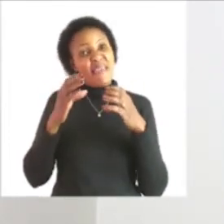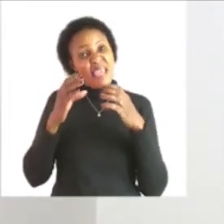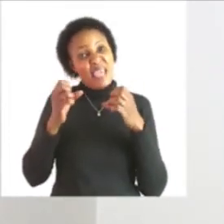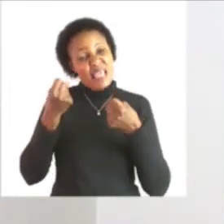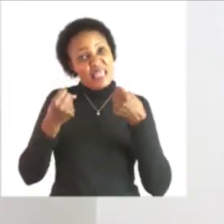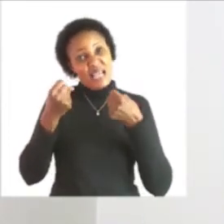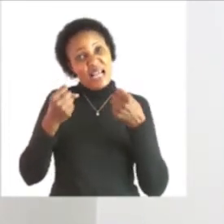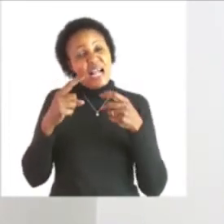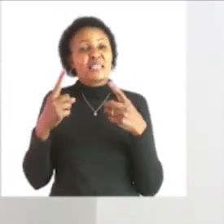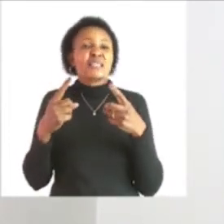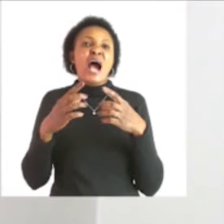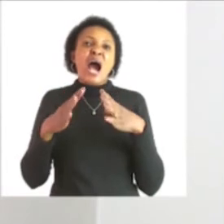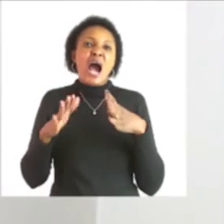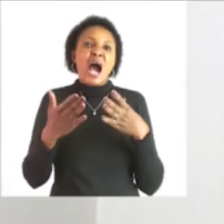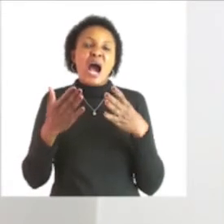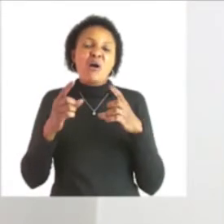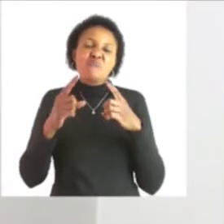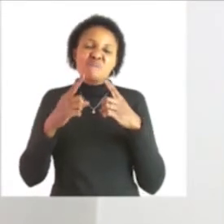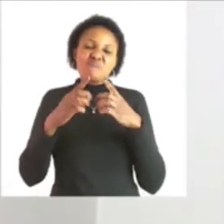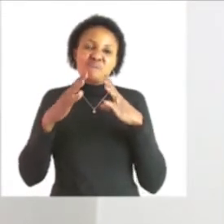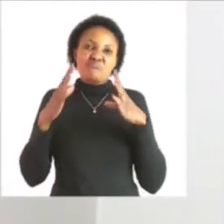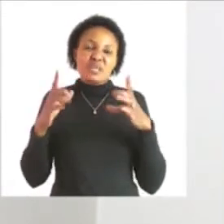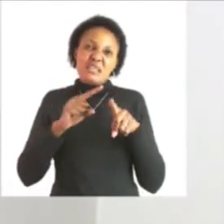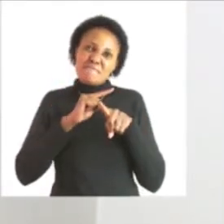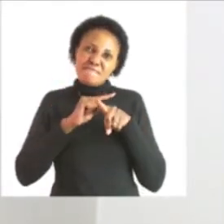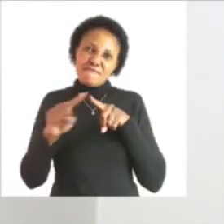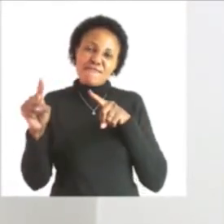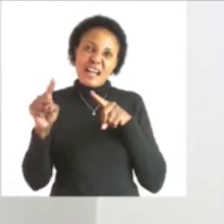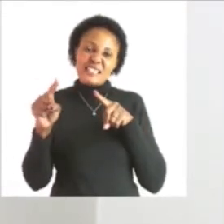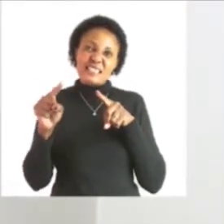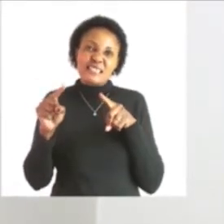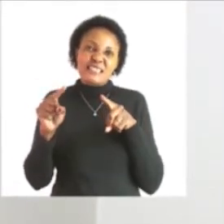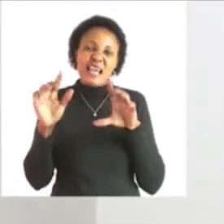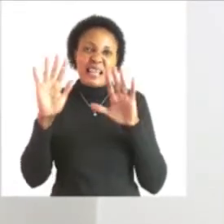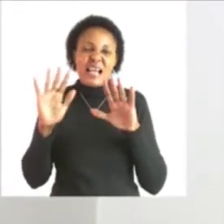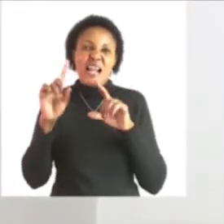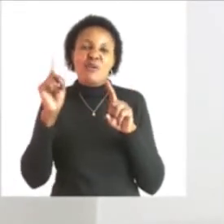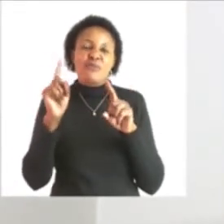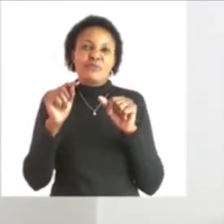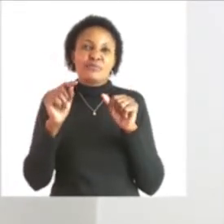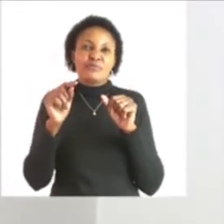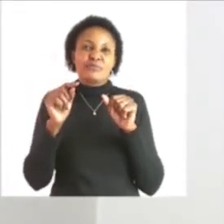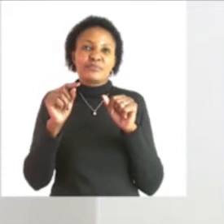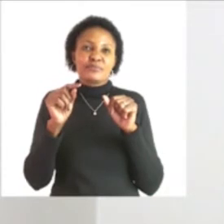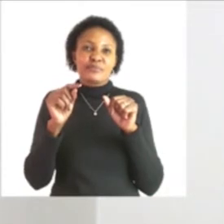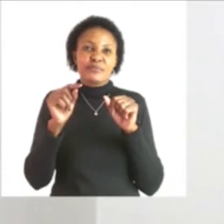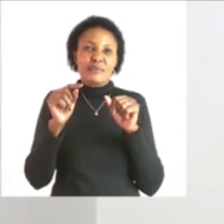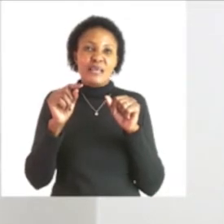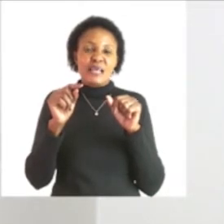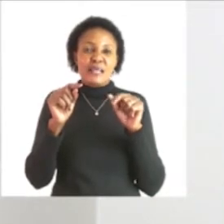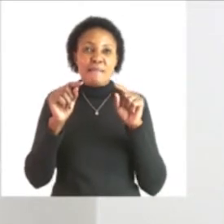is, and how fast it is. This van, the shape of this van is